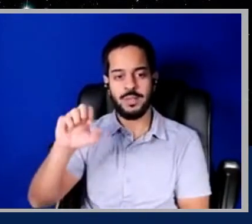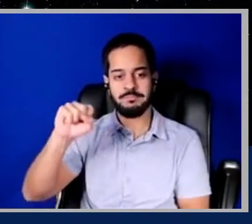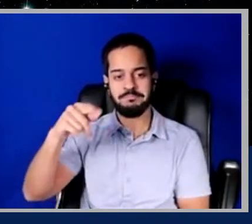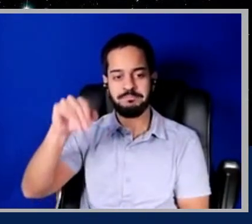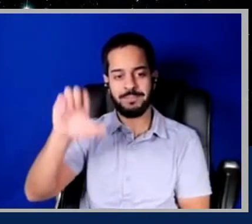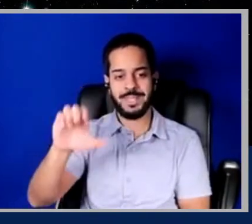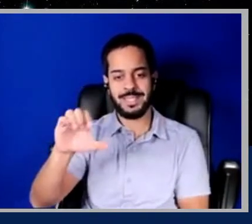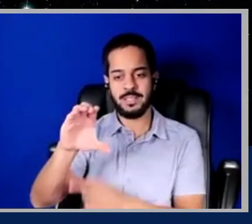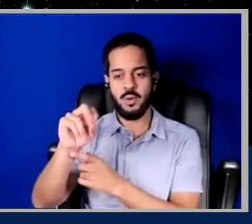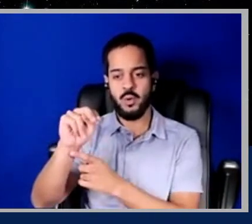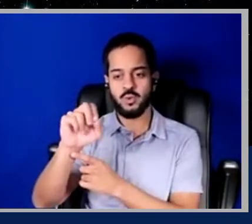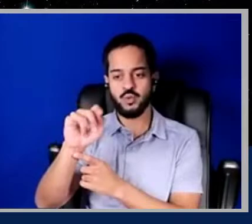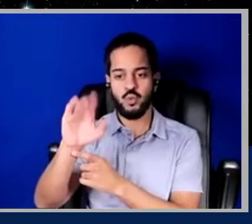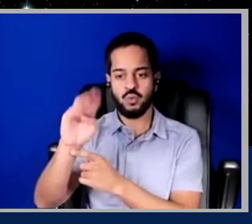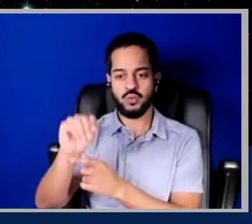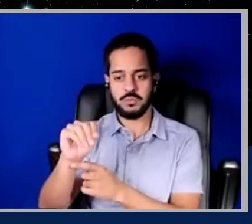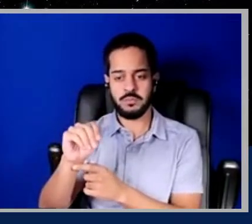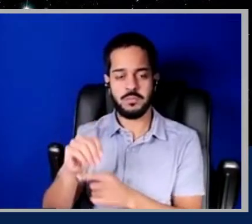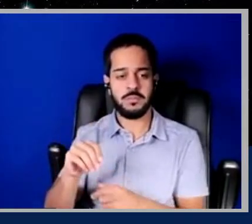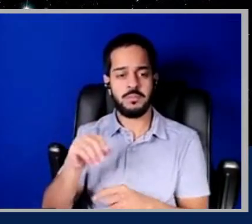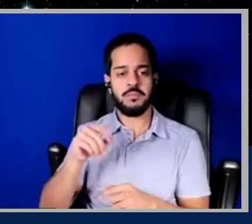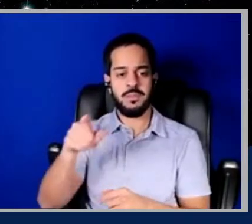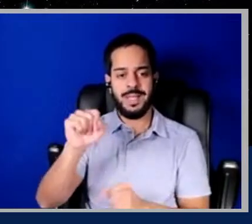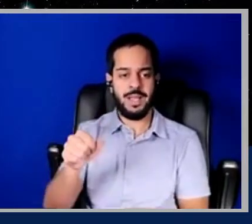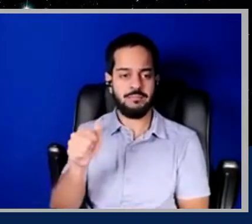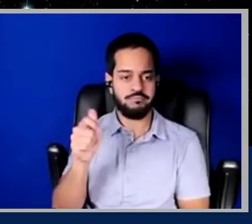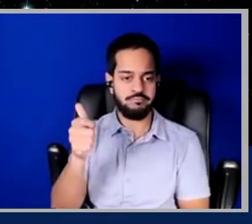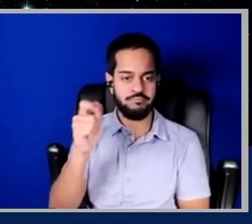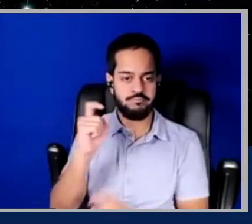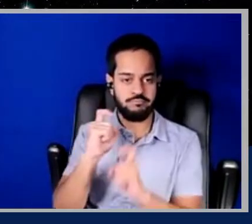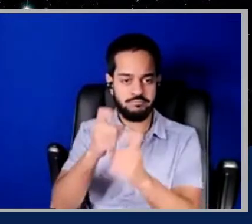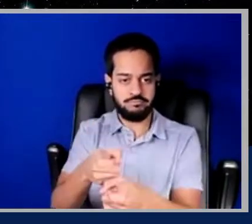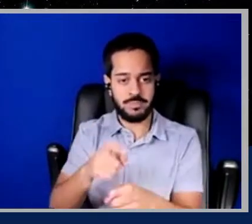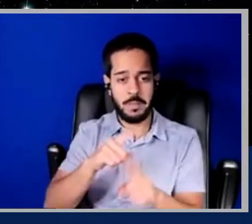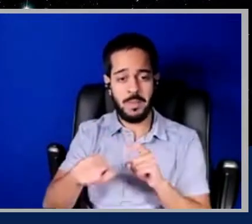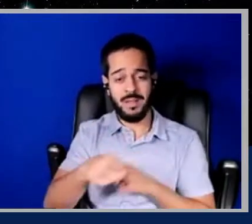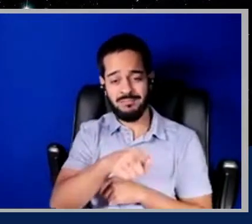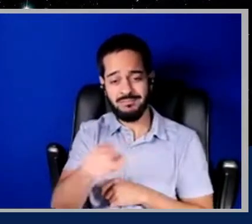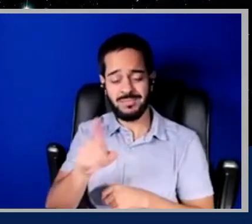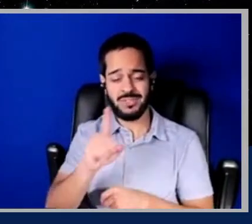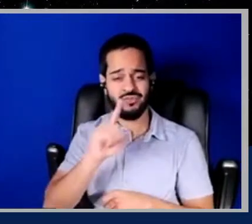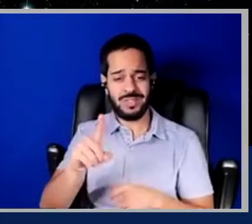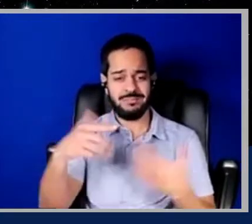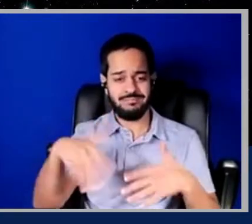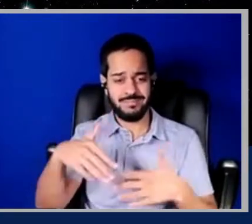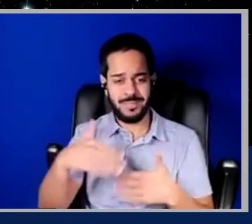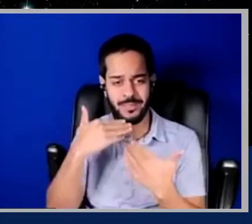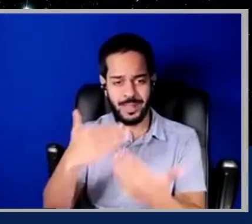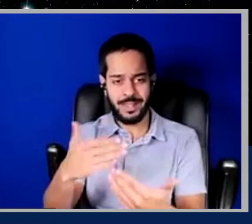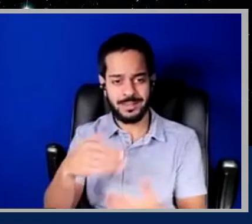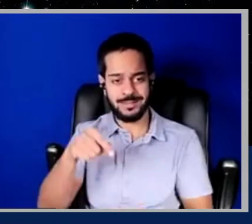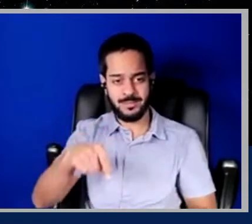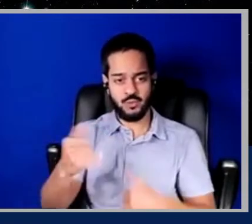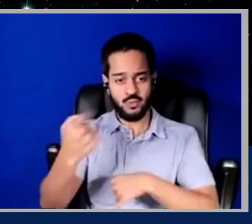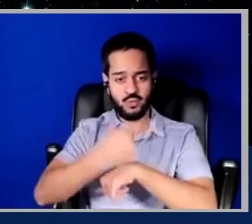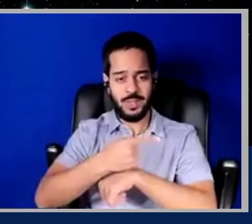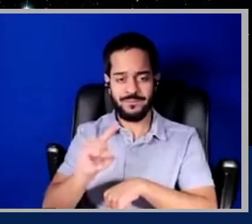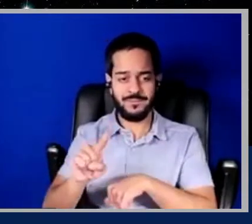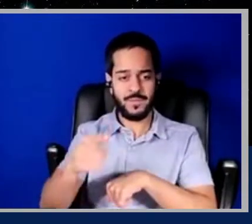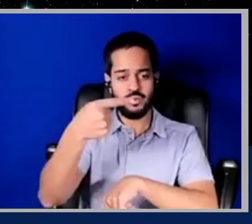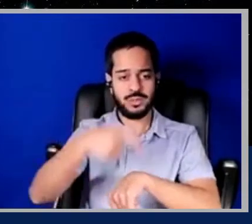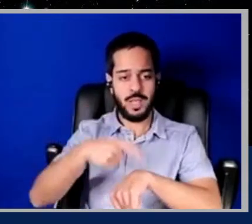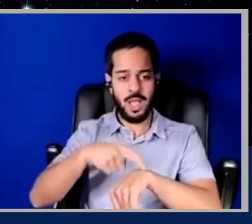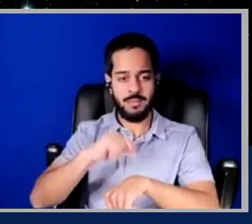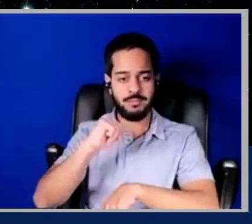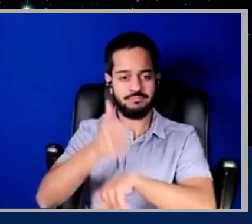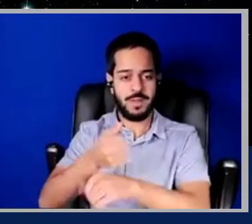were a big part of making the show possible. It was the first time that we did a fundraiser for the museum on one of the shows, and you were